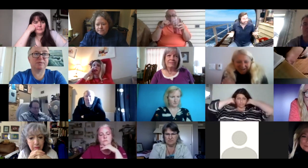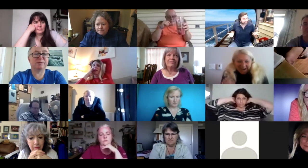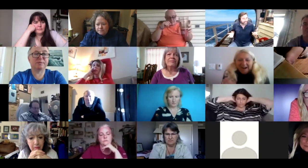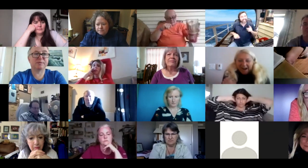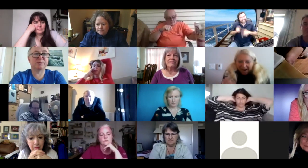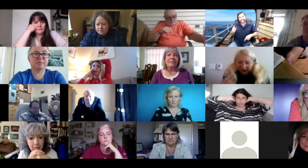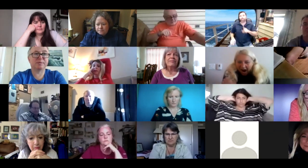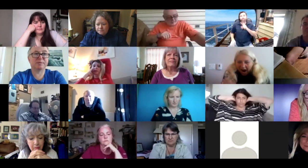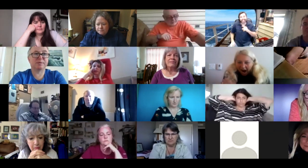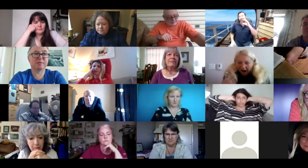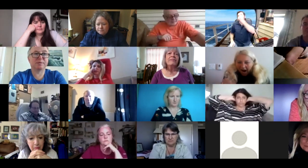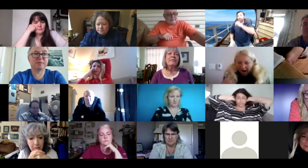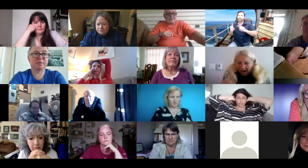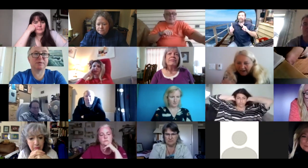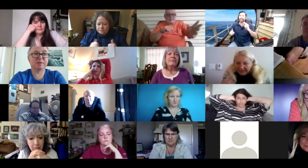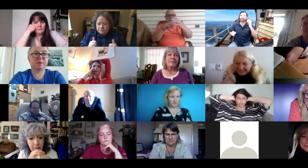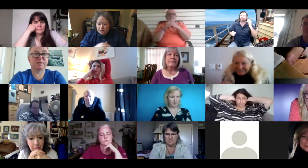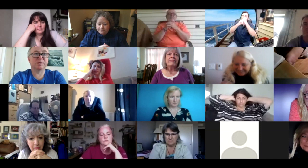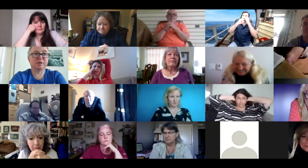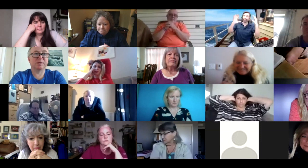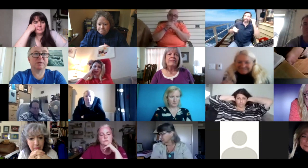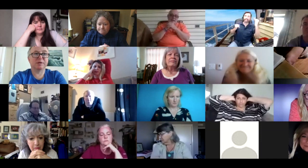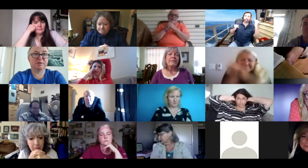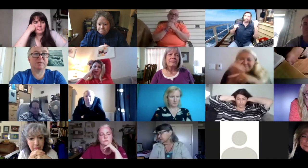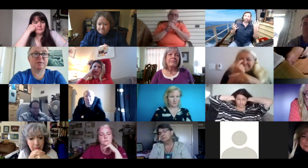or extrapolate what we can.